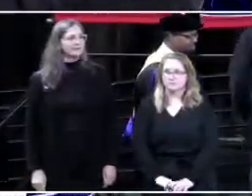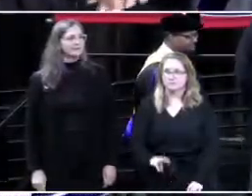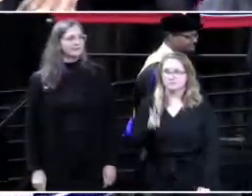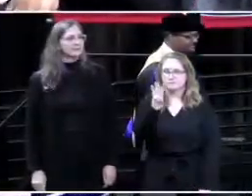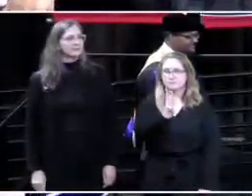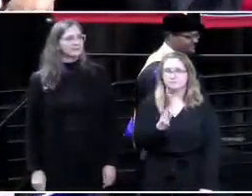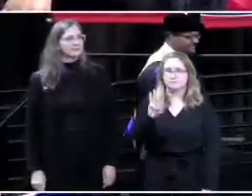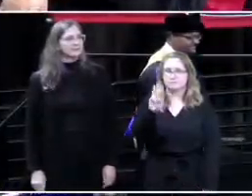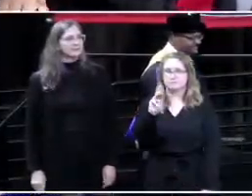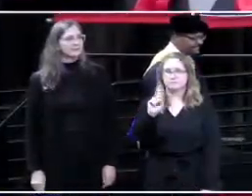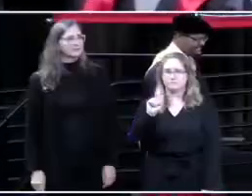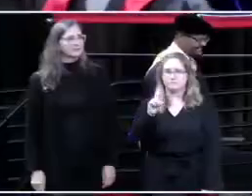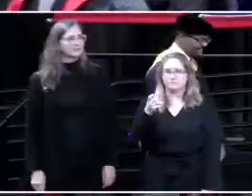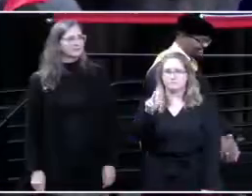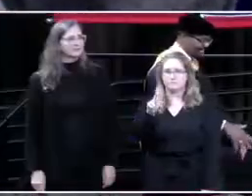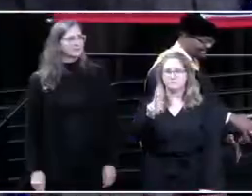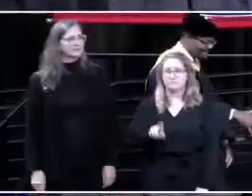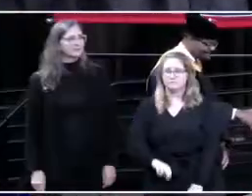William Adair.